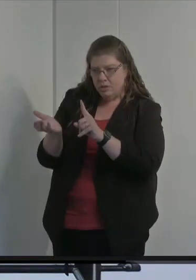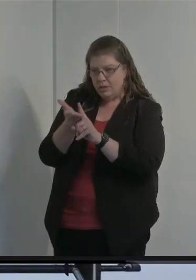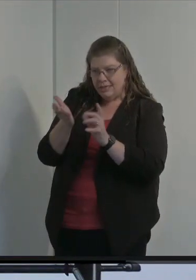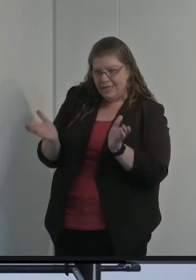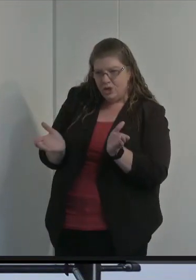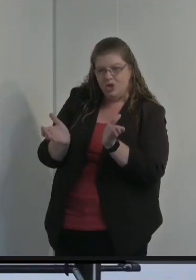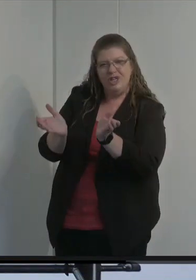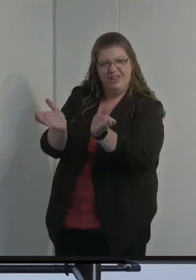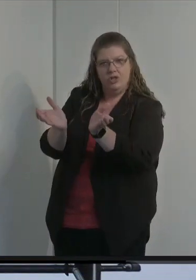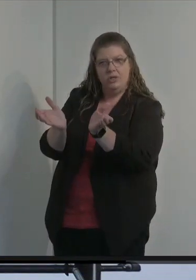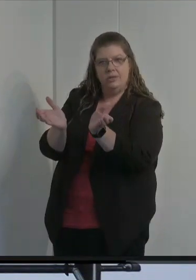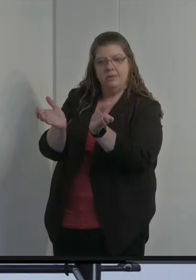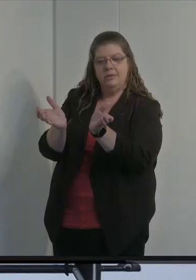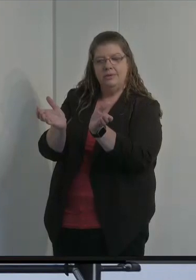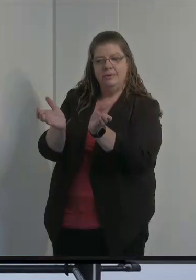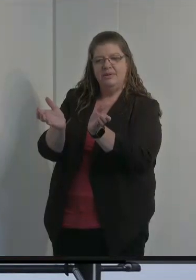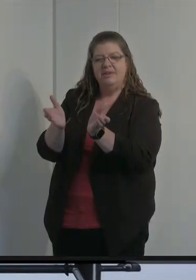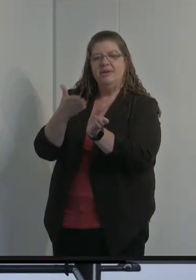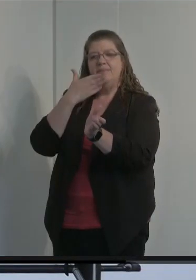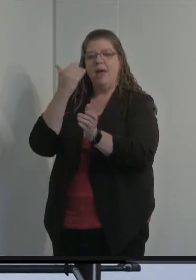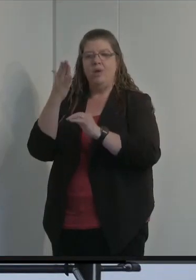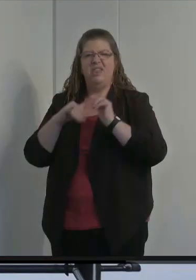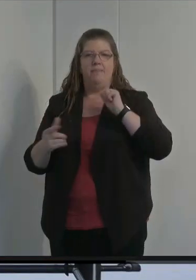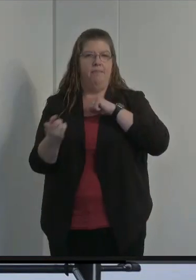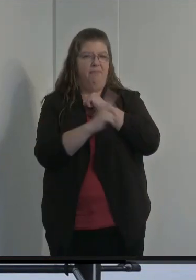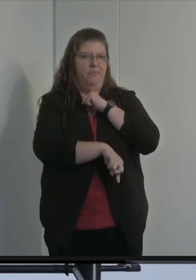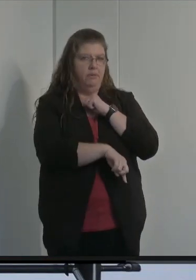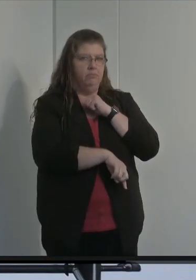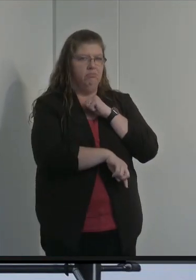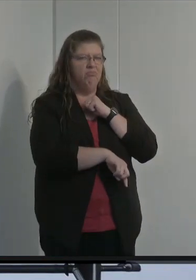encouragement, rather than a punitive,